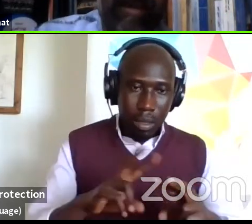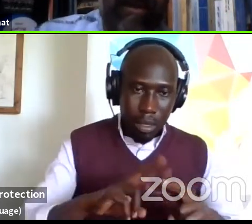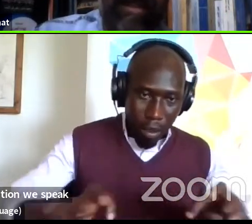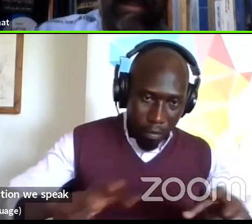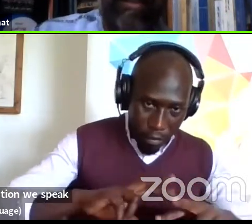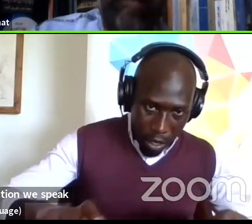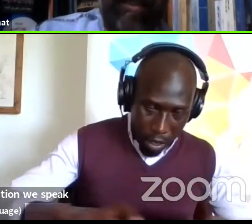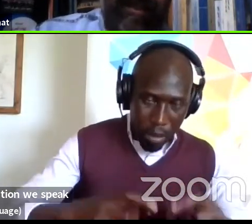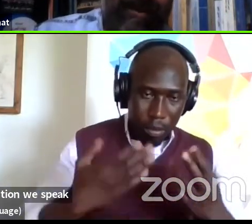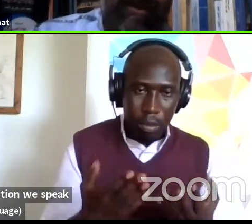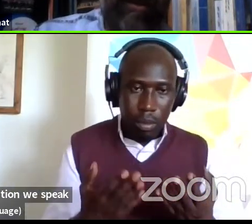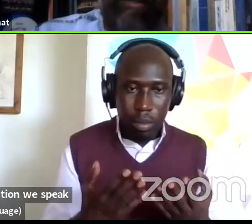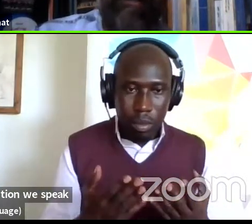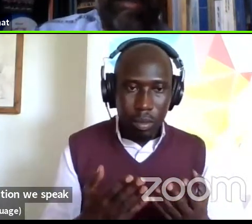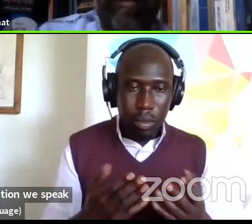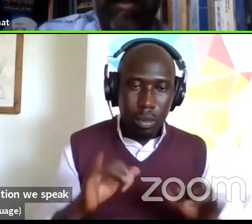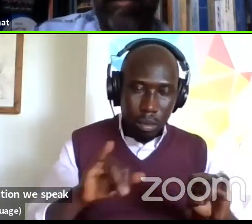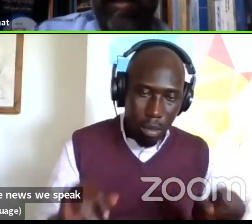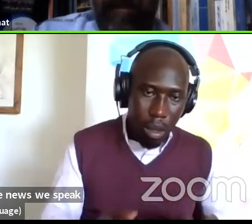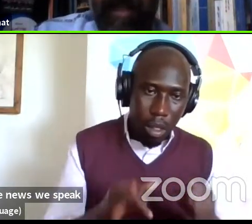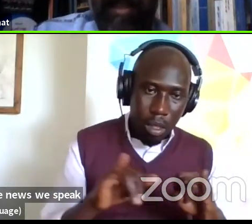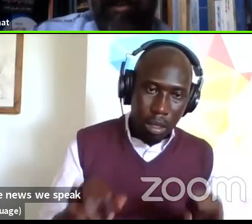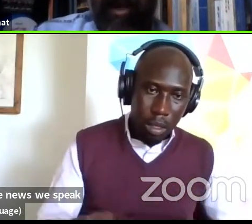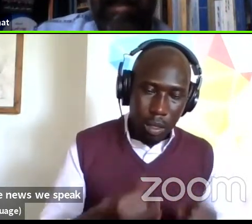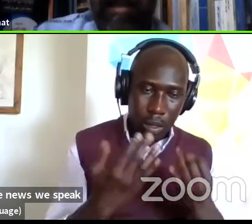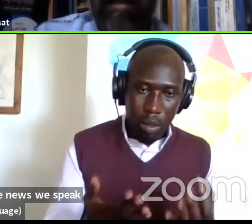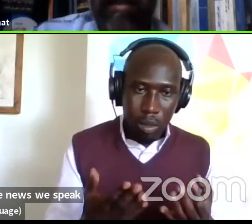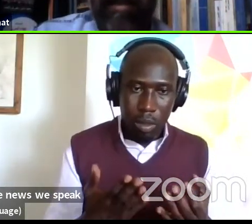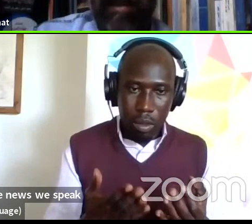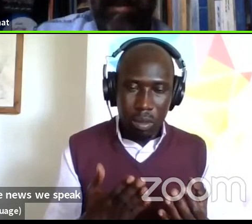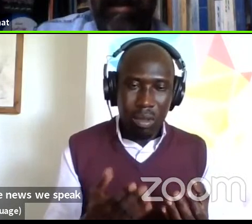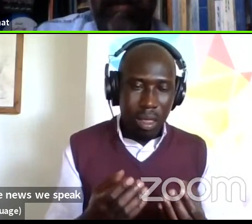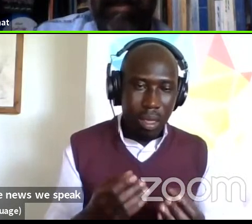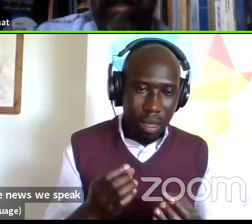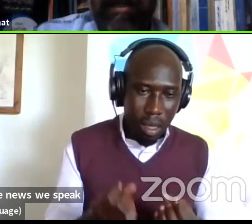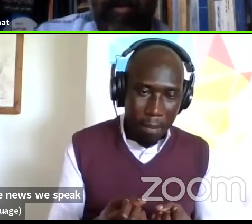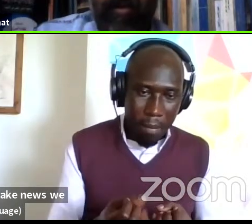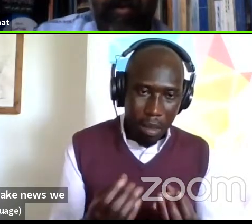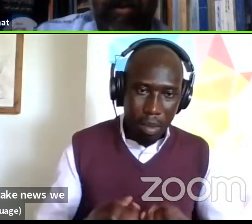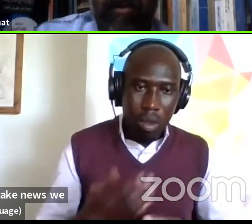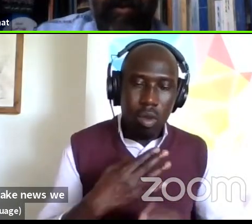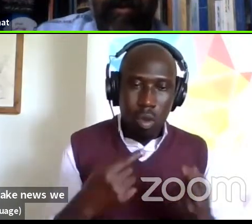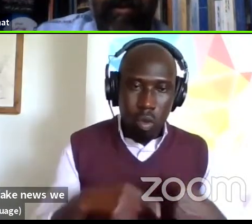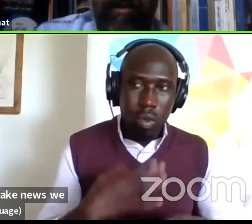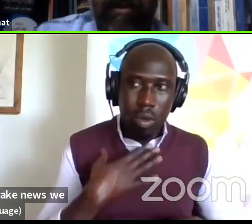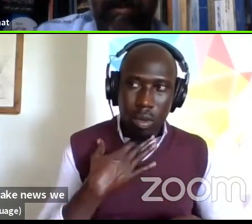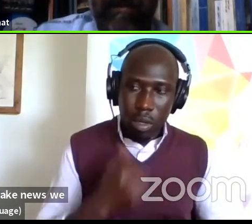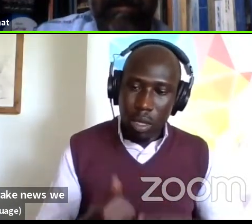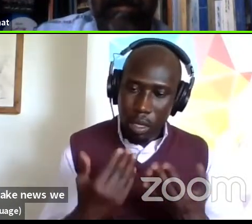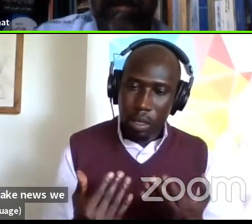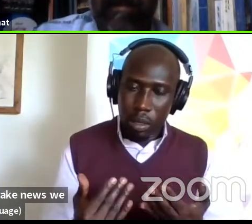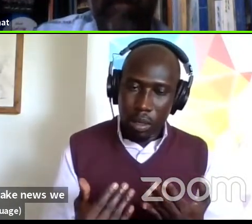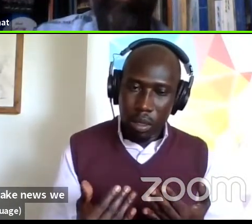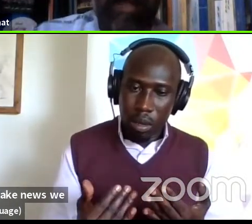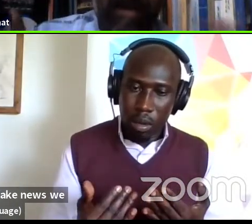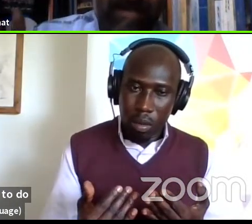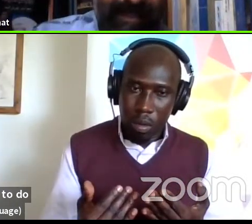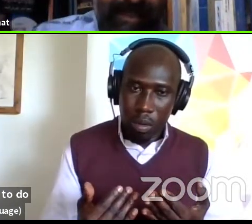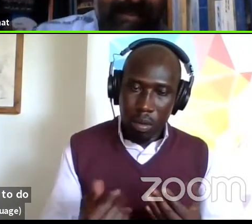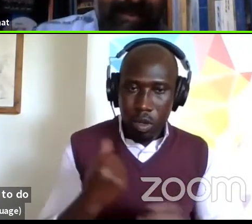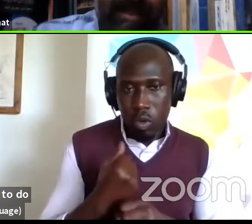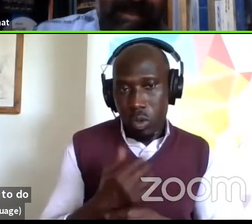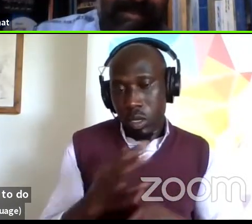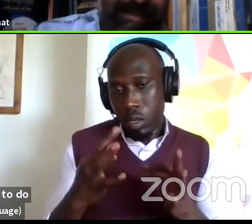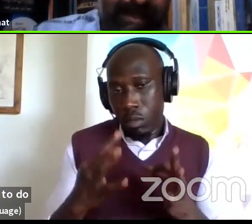speak about fake news. We speak about, but so I think we need to do